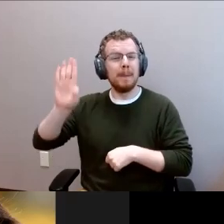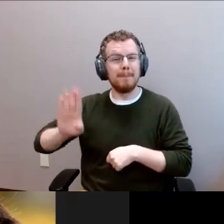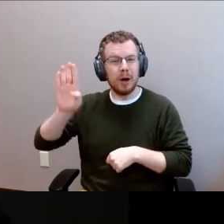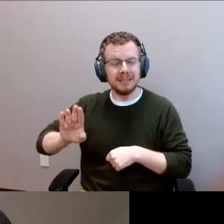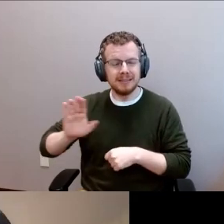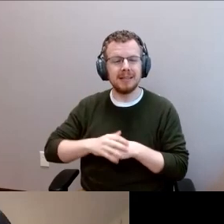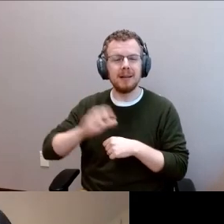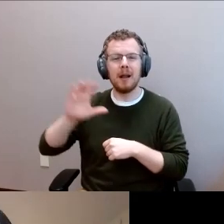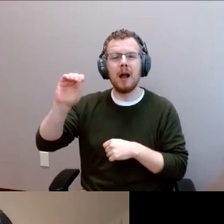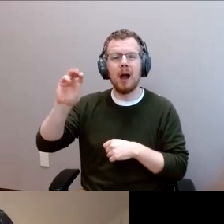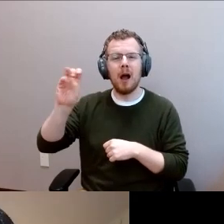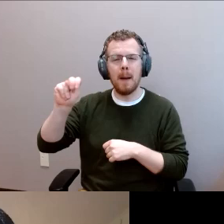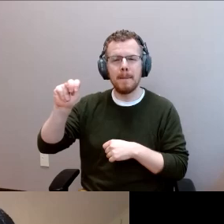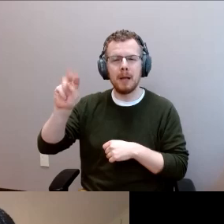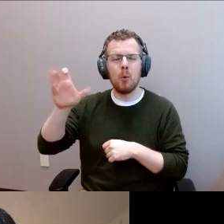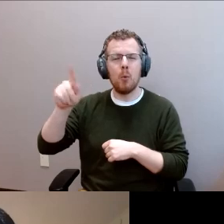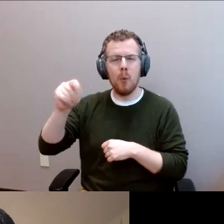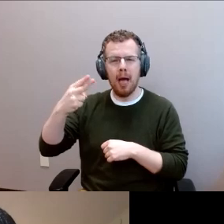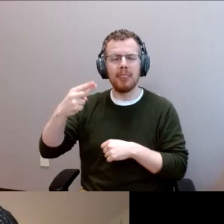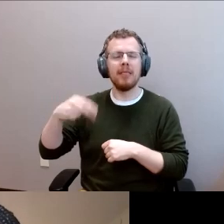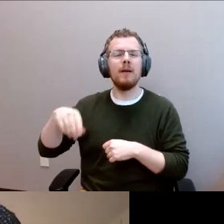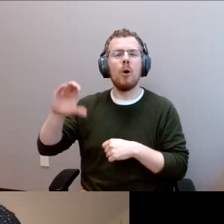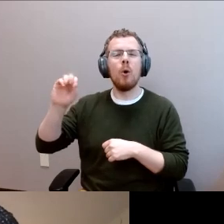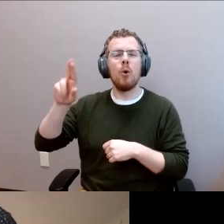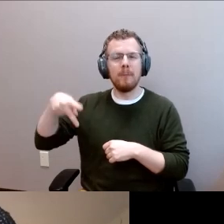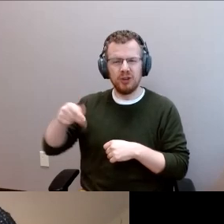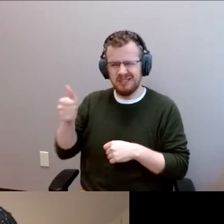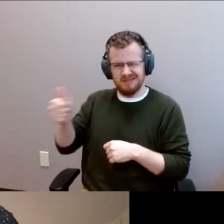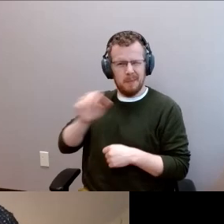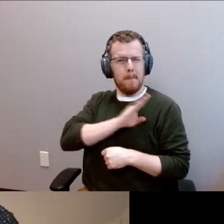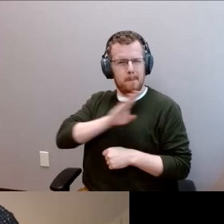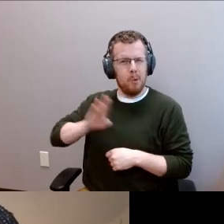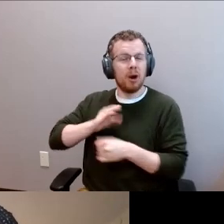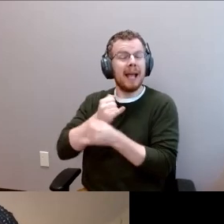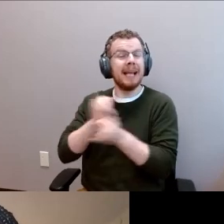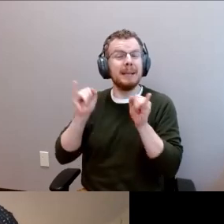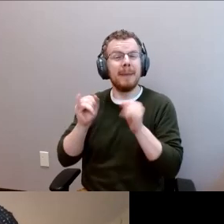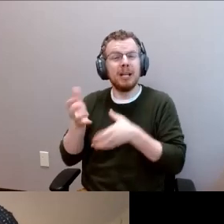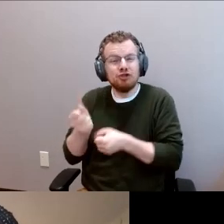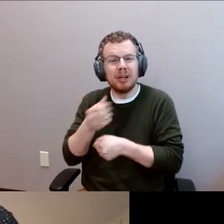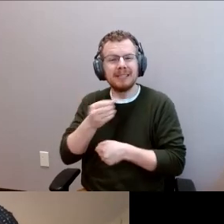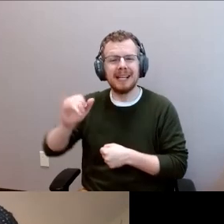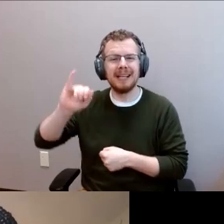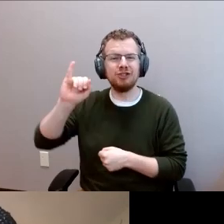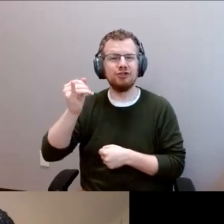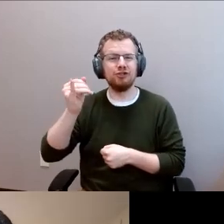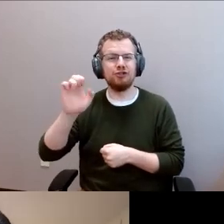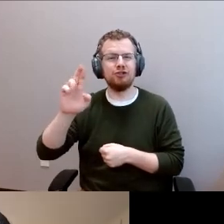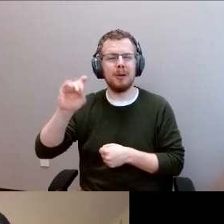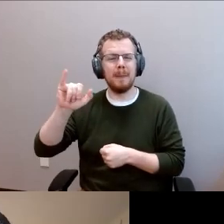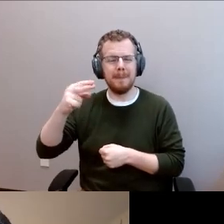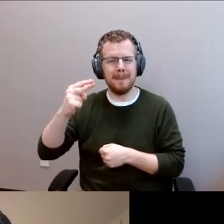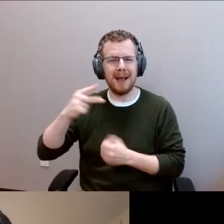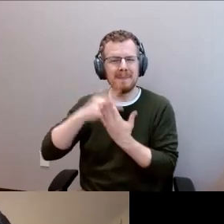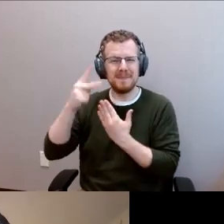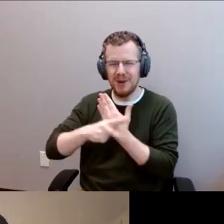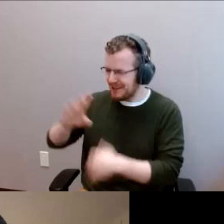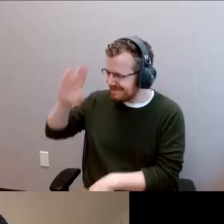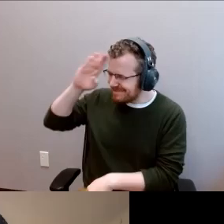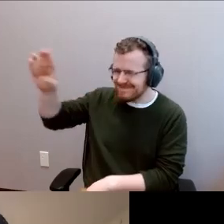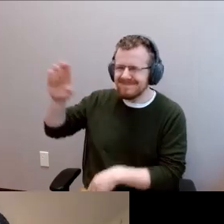Commonwealth Corporation. Monique serves on the board of Independent Trust and the Jeremiah Program. Hey, Monique, welcome.